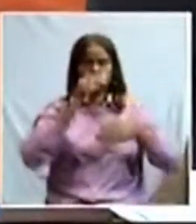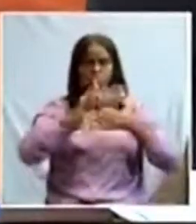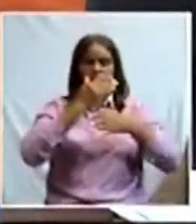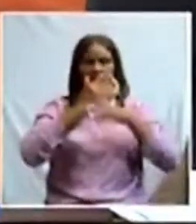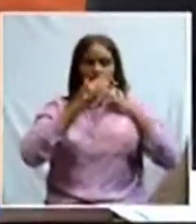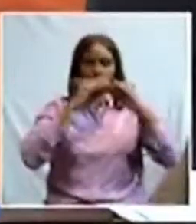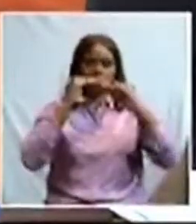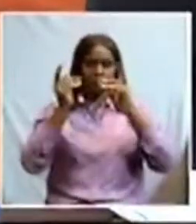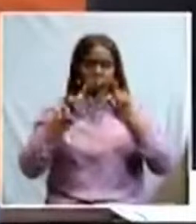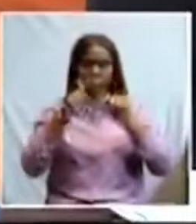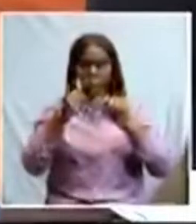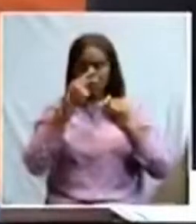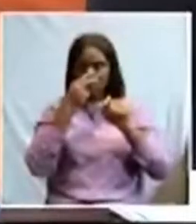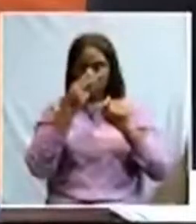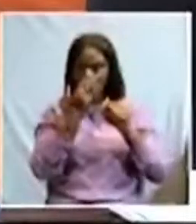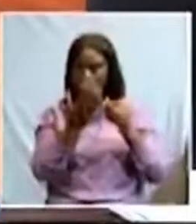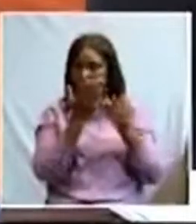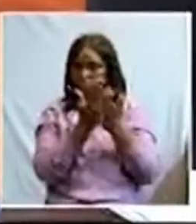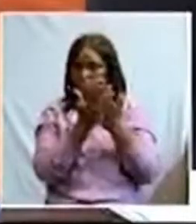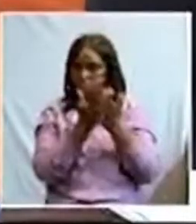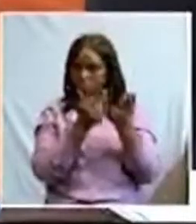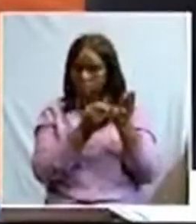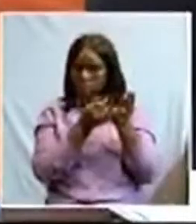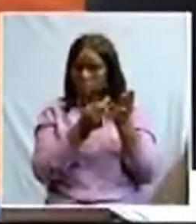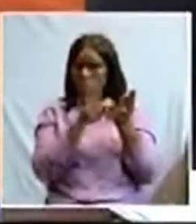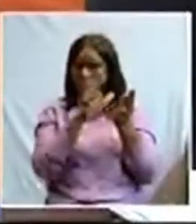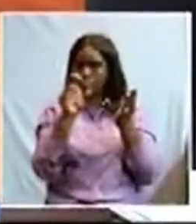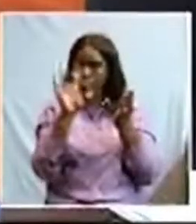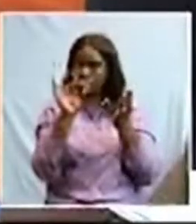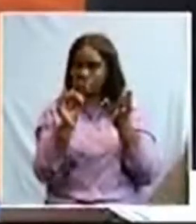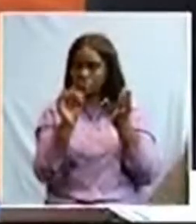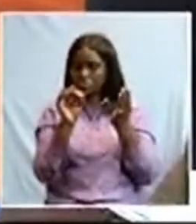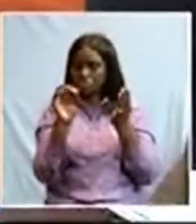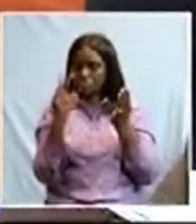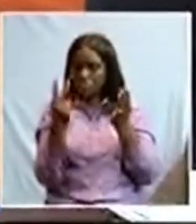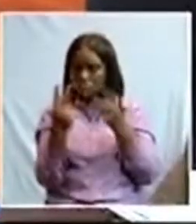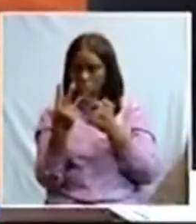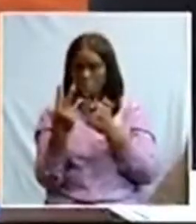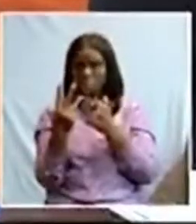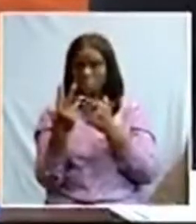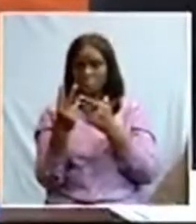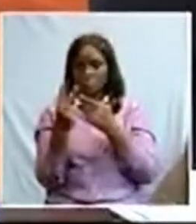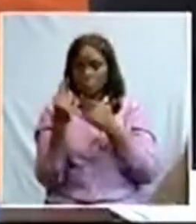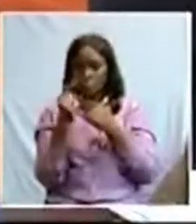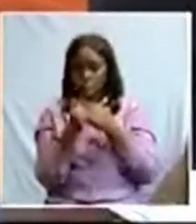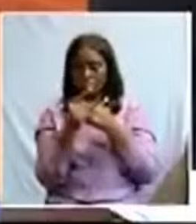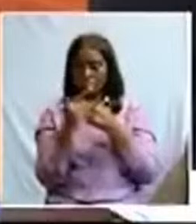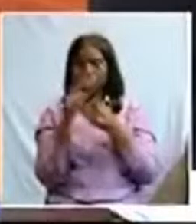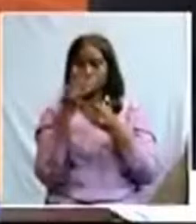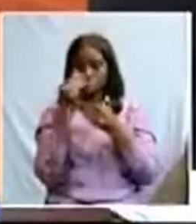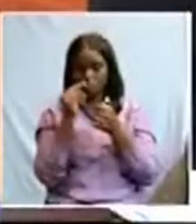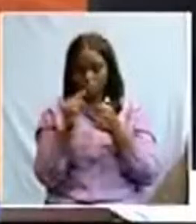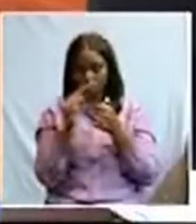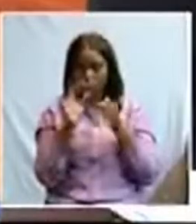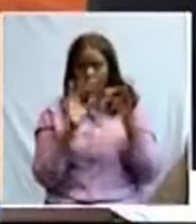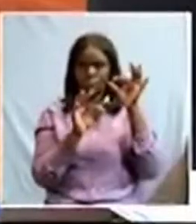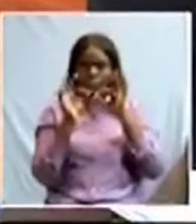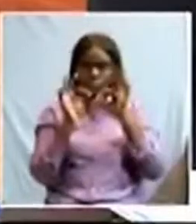And that's where you've seen the bid at 342. That is the cause of that